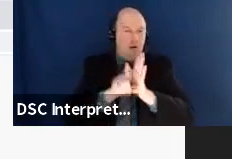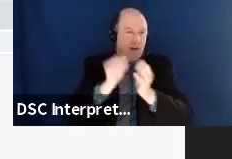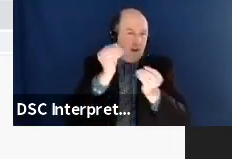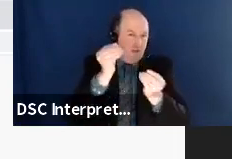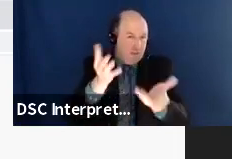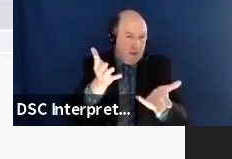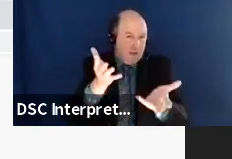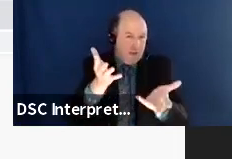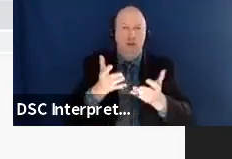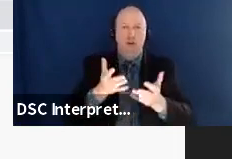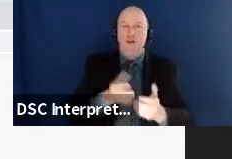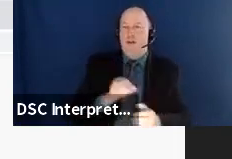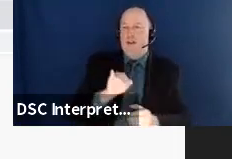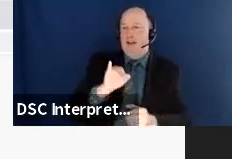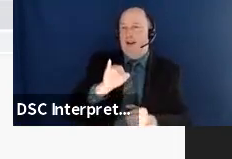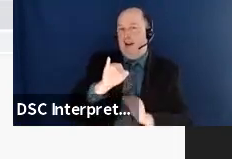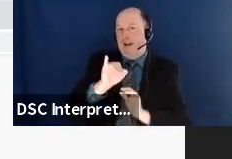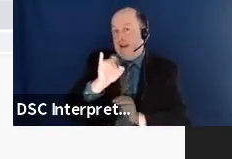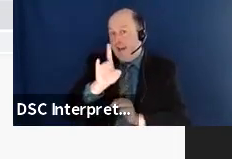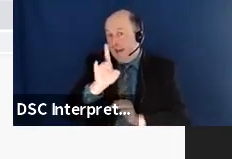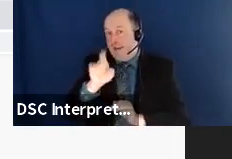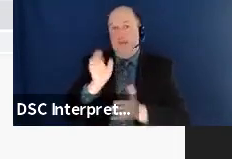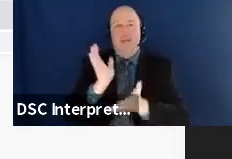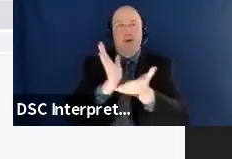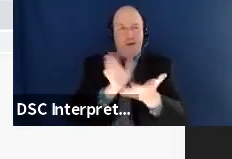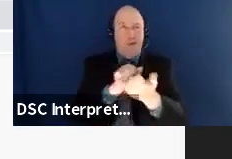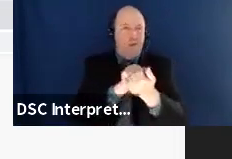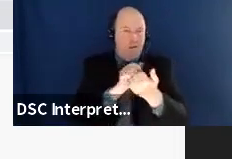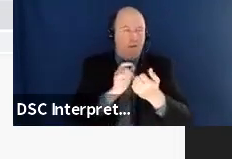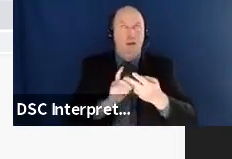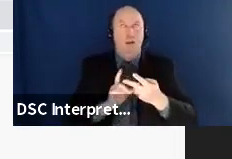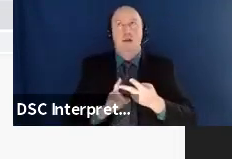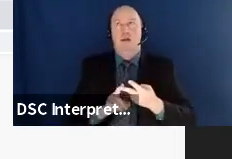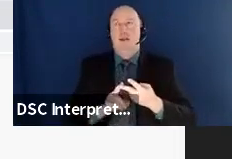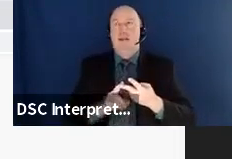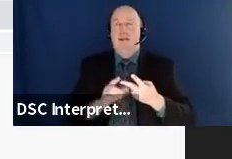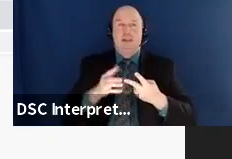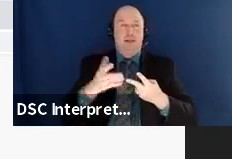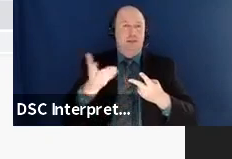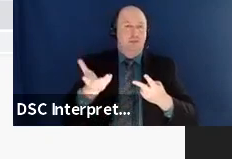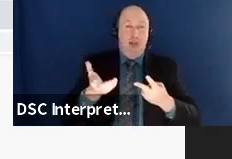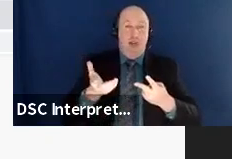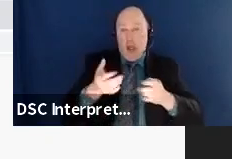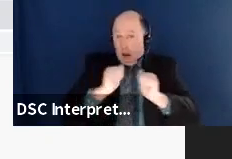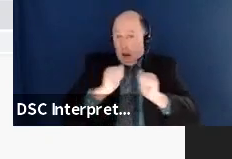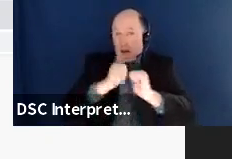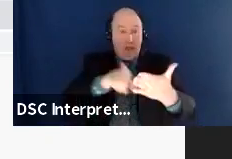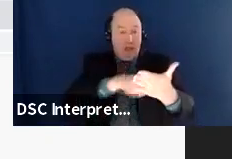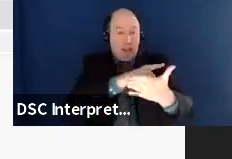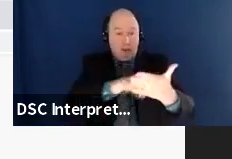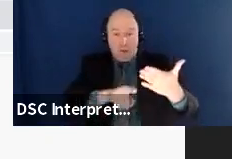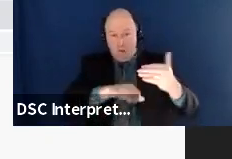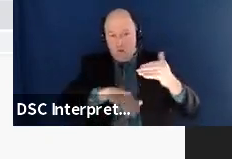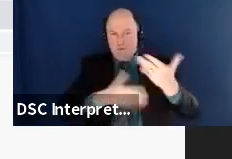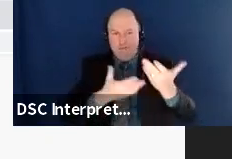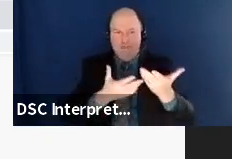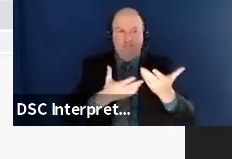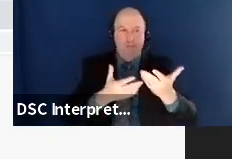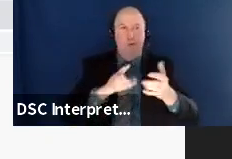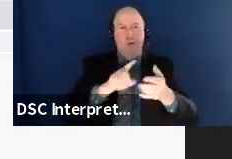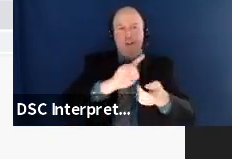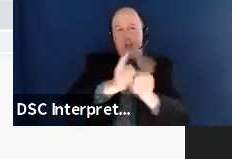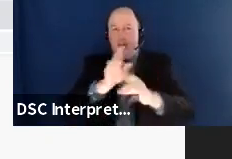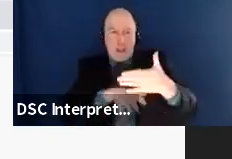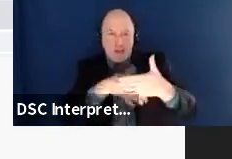of identification that needs to be brought to the appointment, that you can cancel or reschedule up to 48 hours in